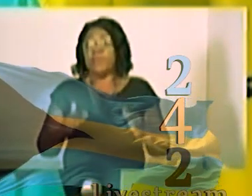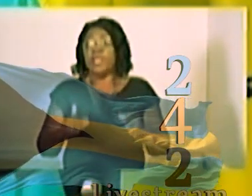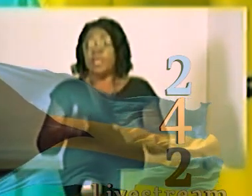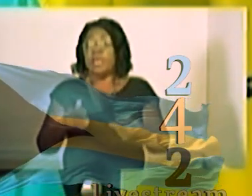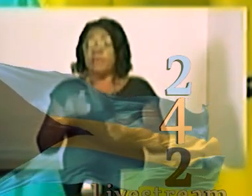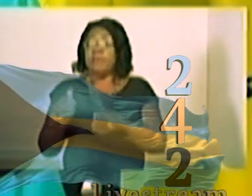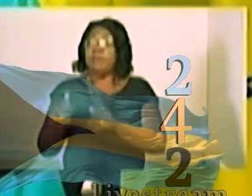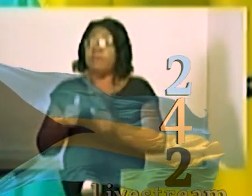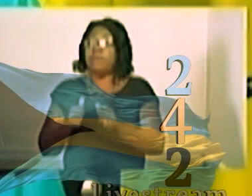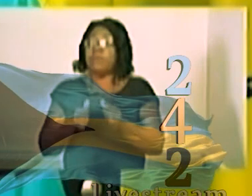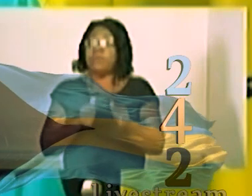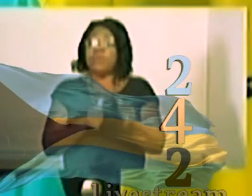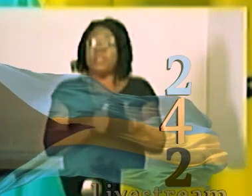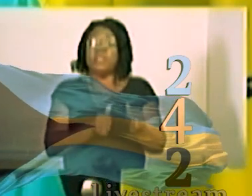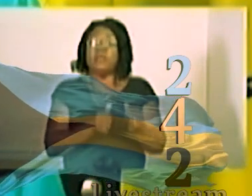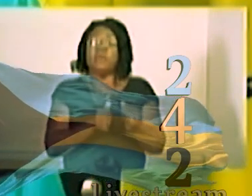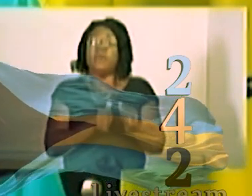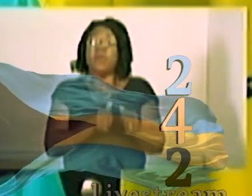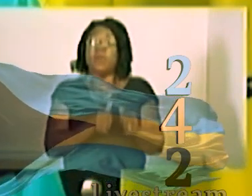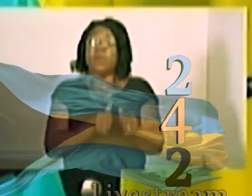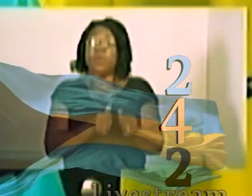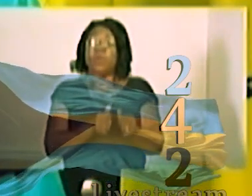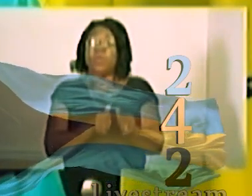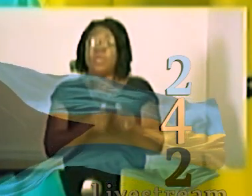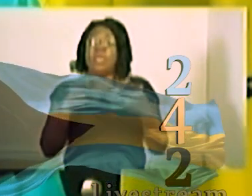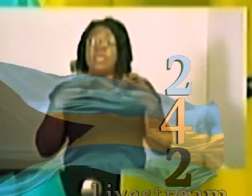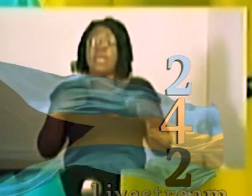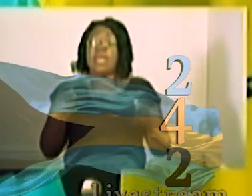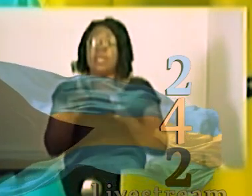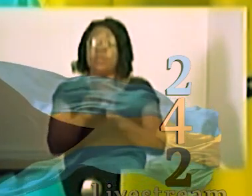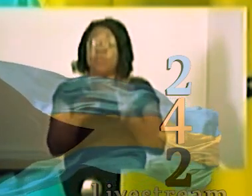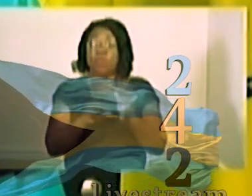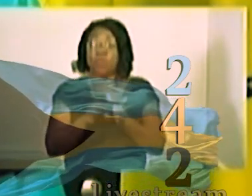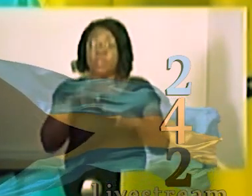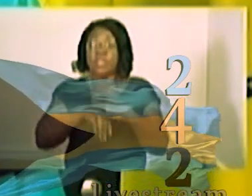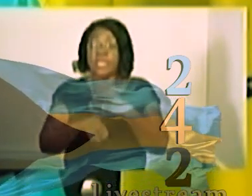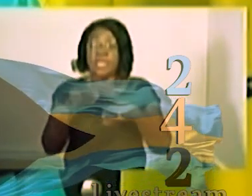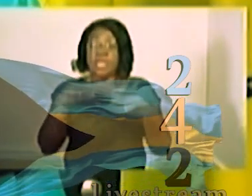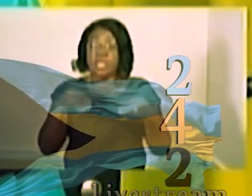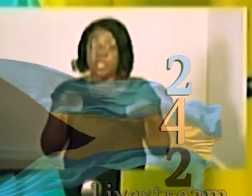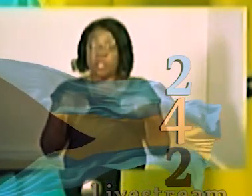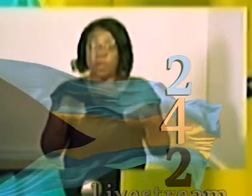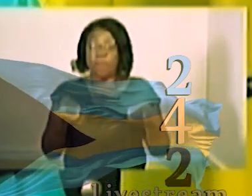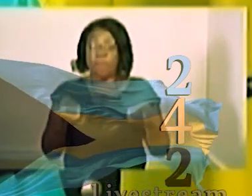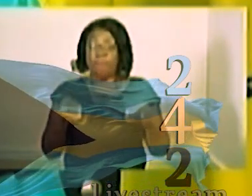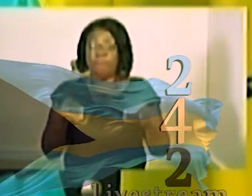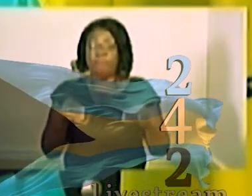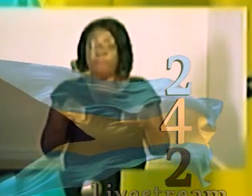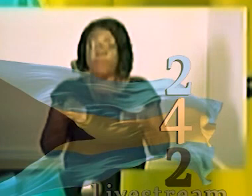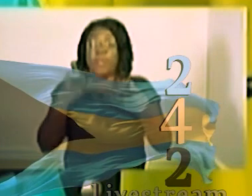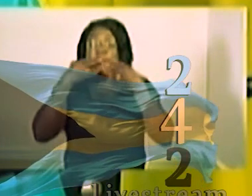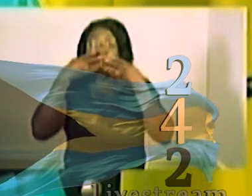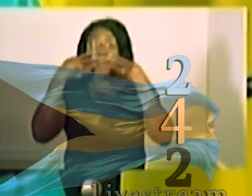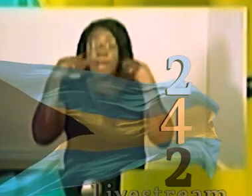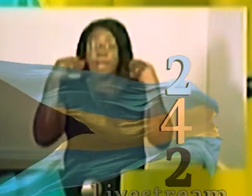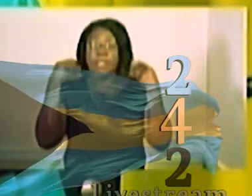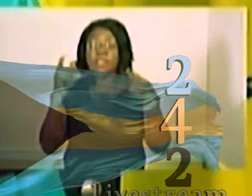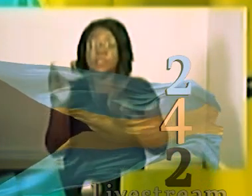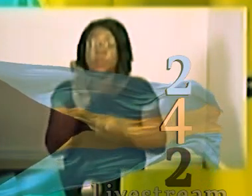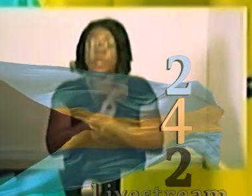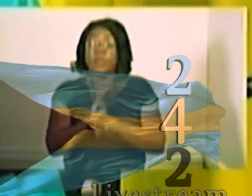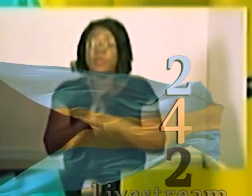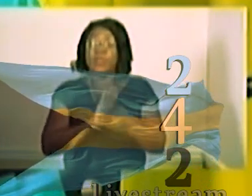maintain physical distancing, hand washing and sanitizing, and mask wearing to